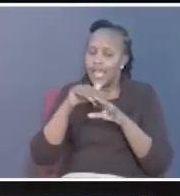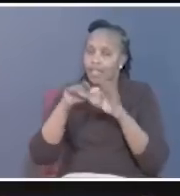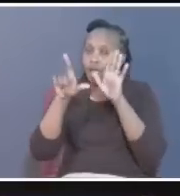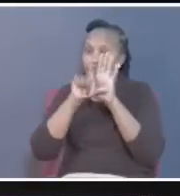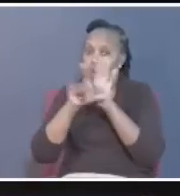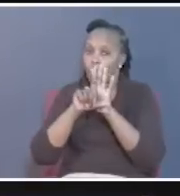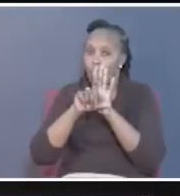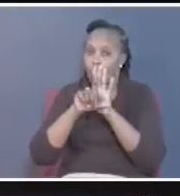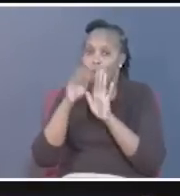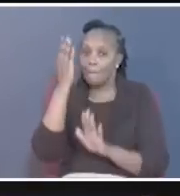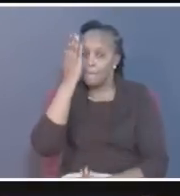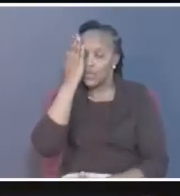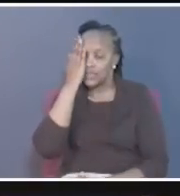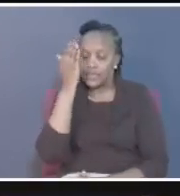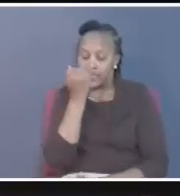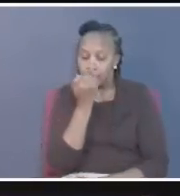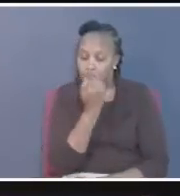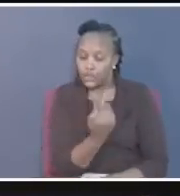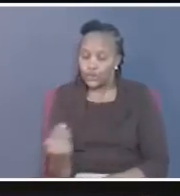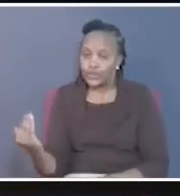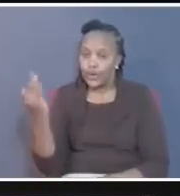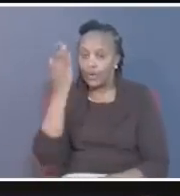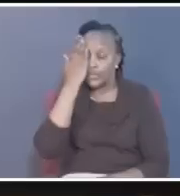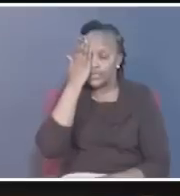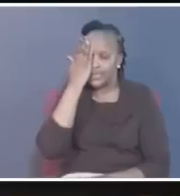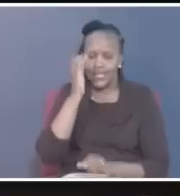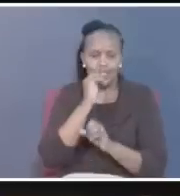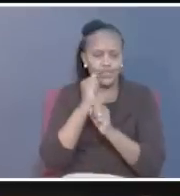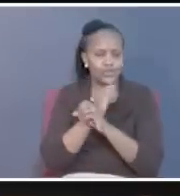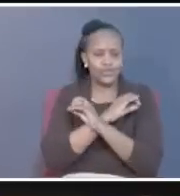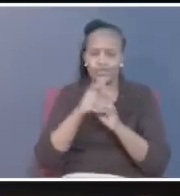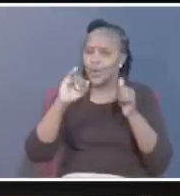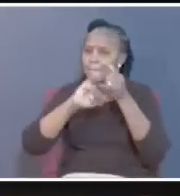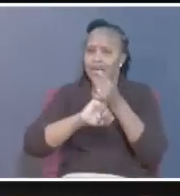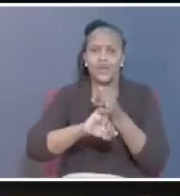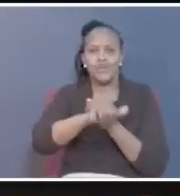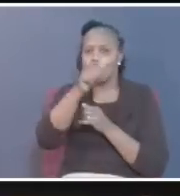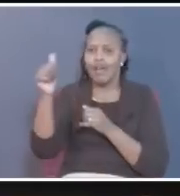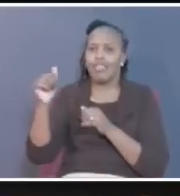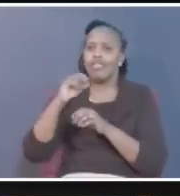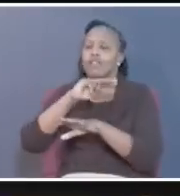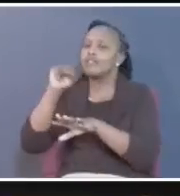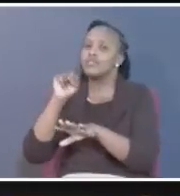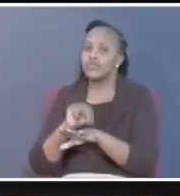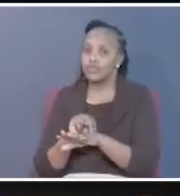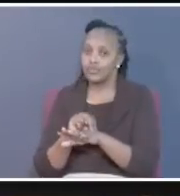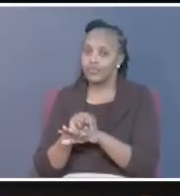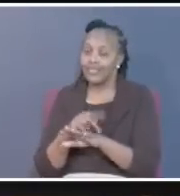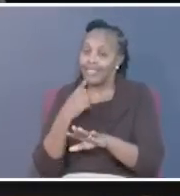Moses, the children of Israel were not to intermarry with other nationalities. So by the time of